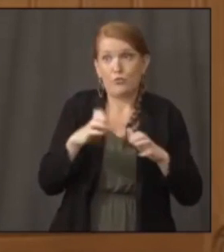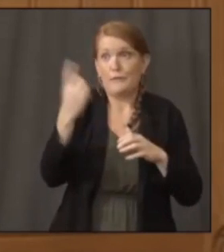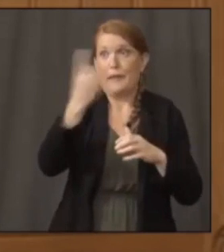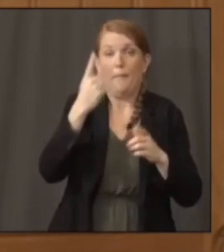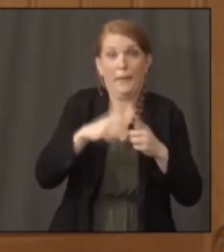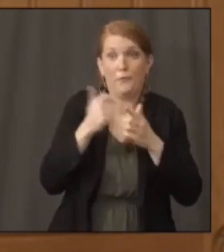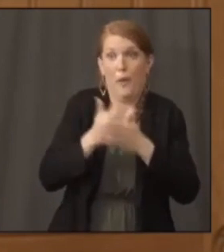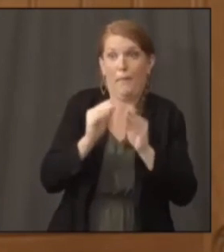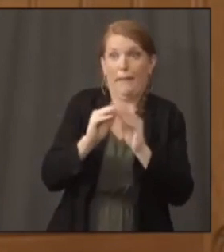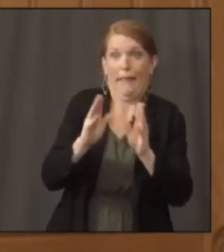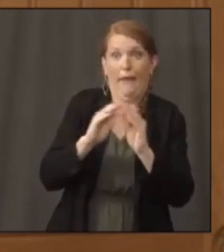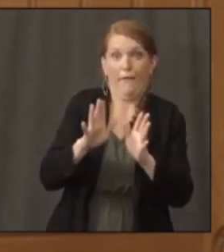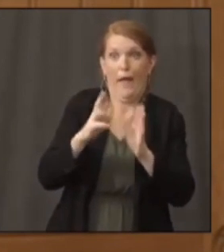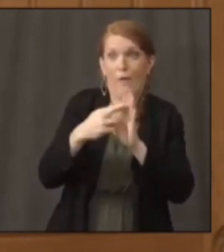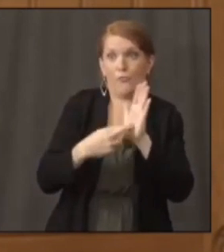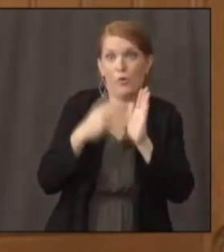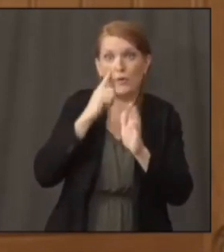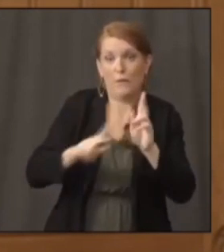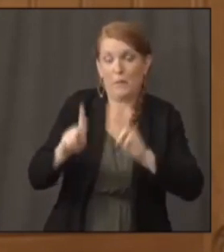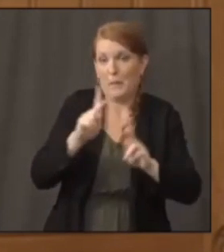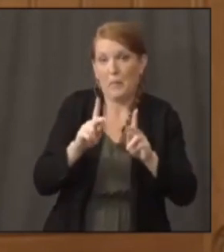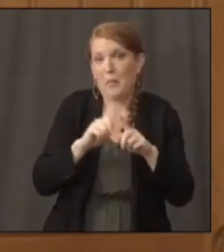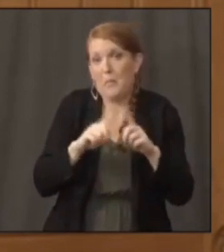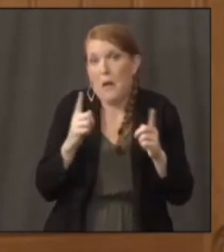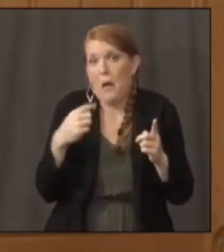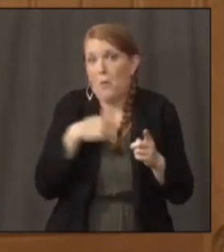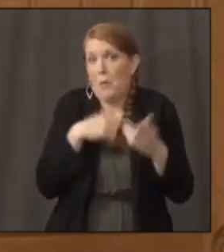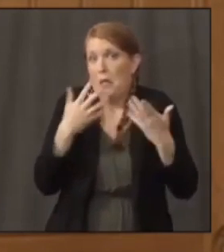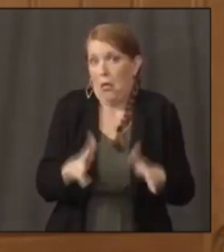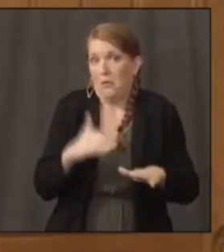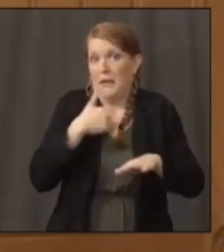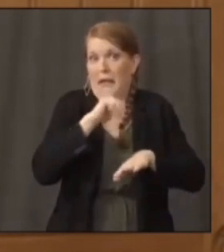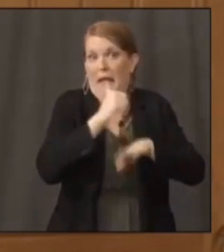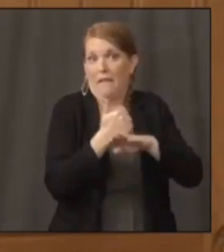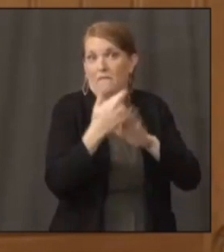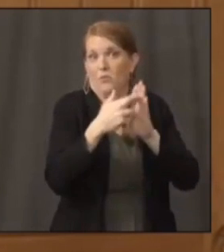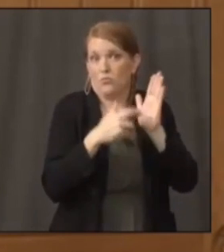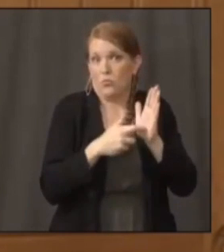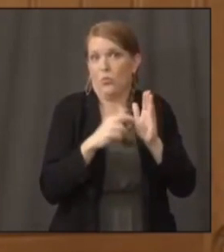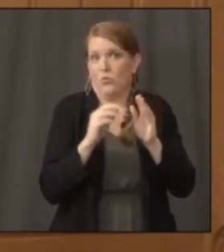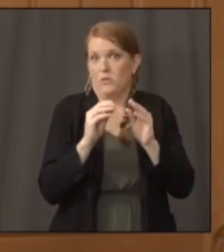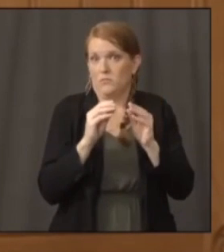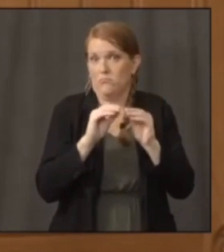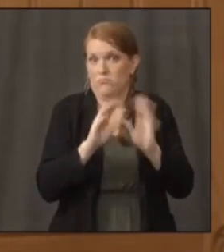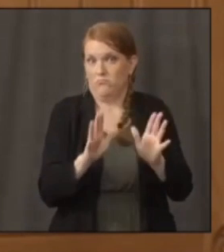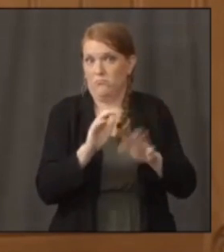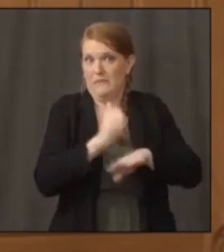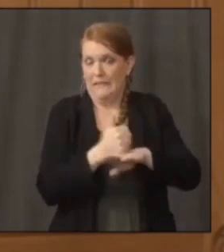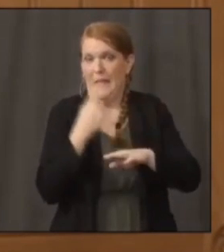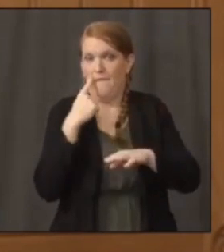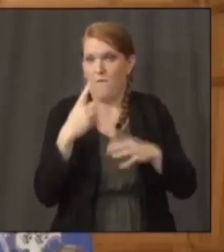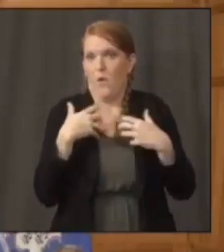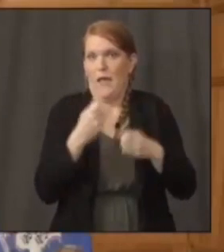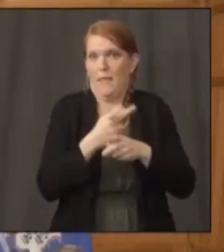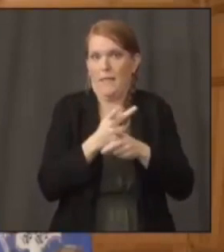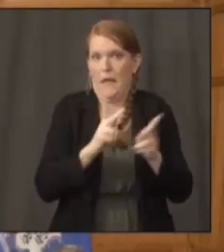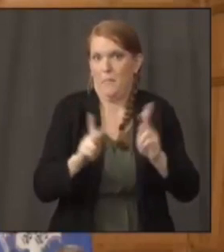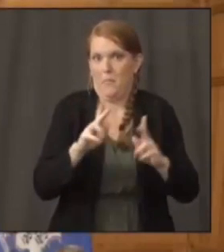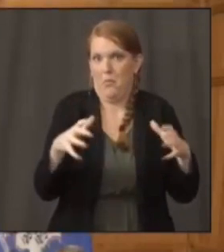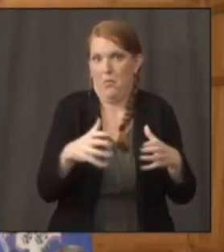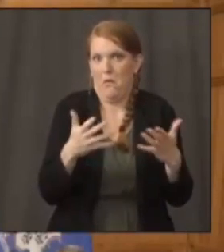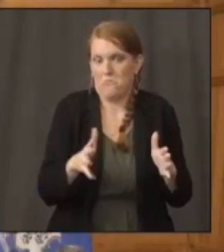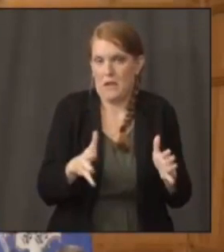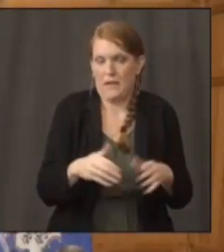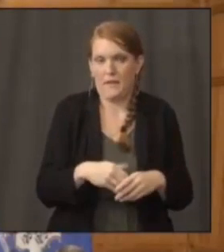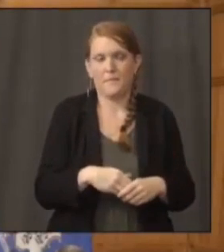know there are already requirements on our healthcare facilities to ensure that there's additional checks in place. So would you